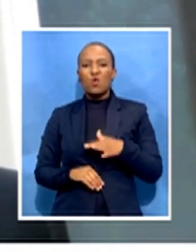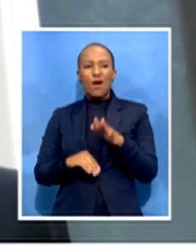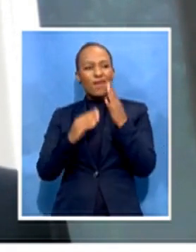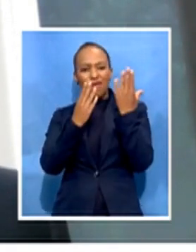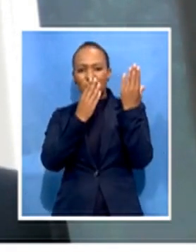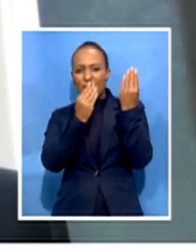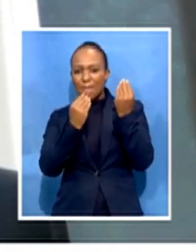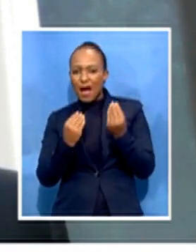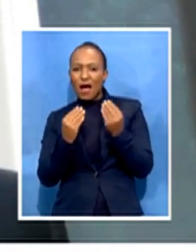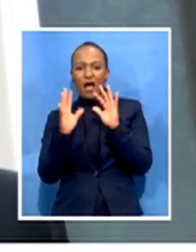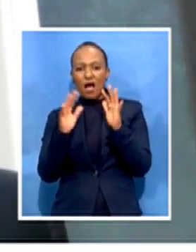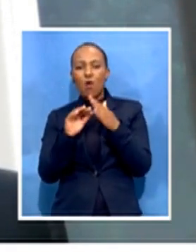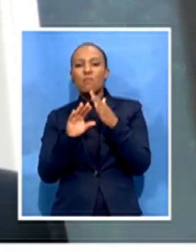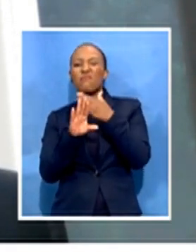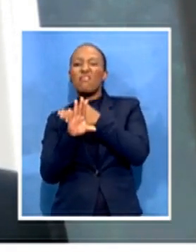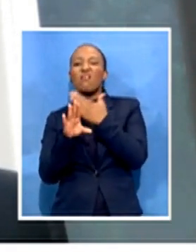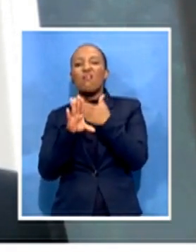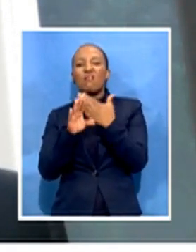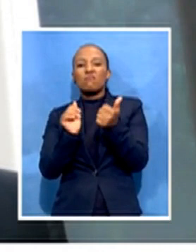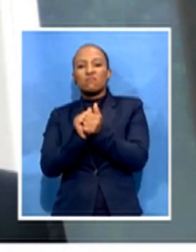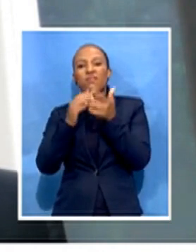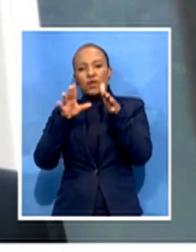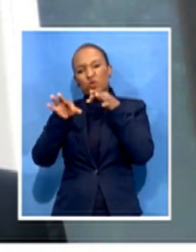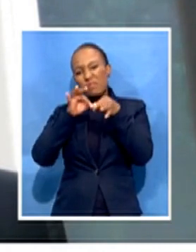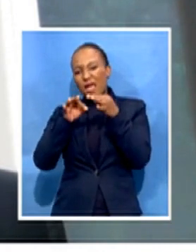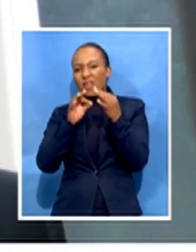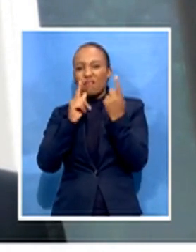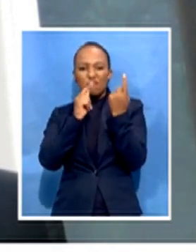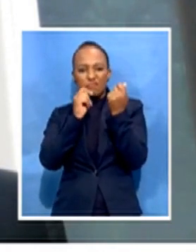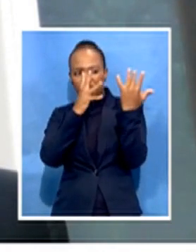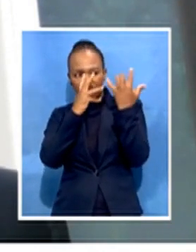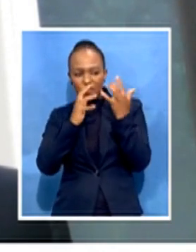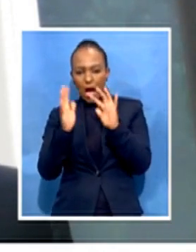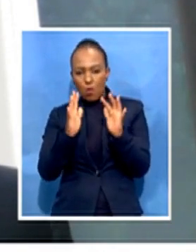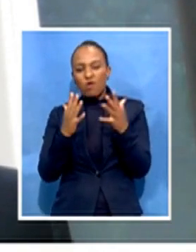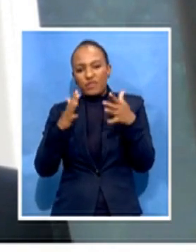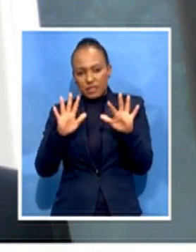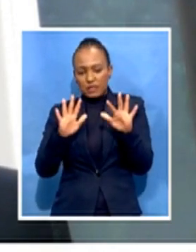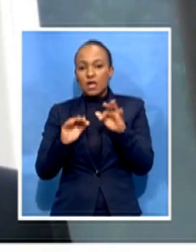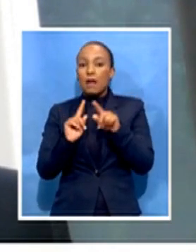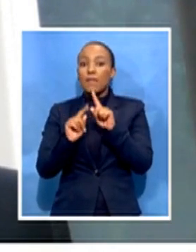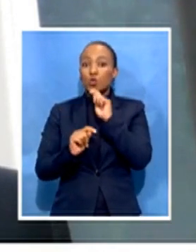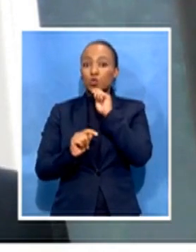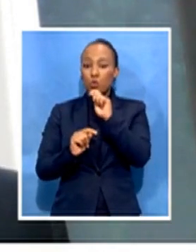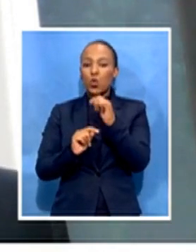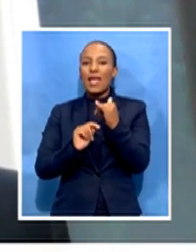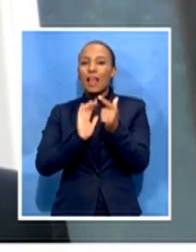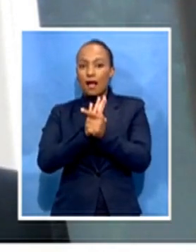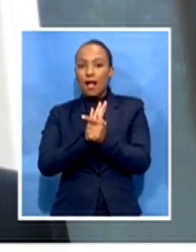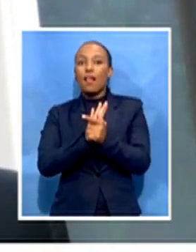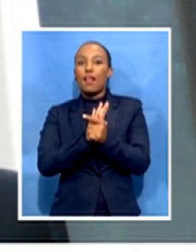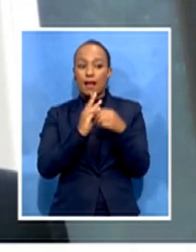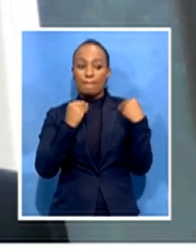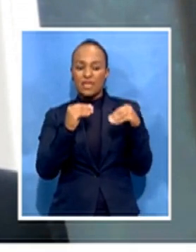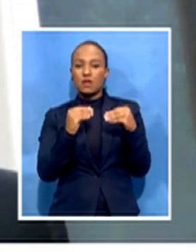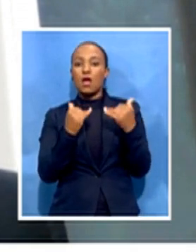that, I think the reality of the matter is that the illicit economy is growing. It's growing at a rate that it's